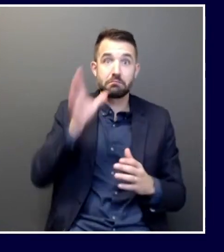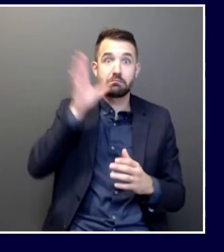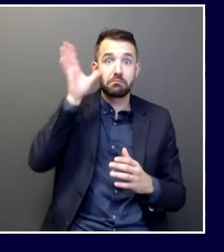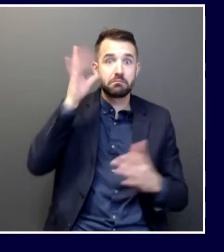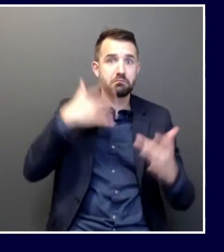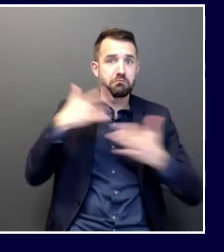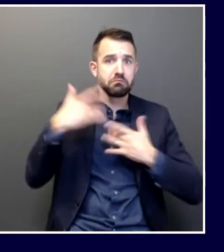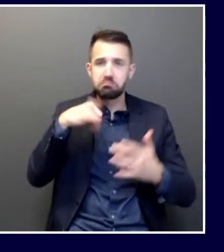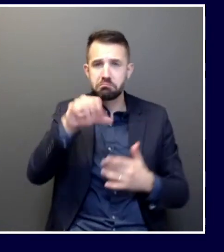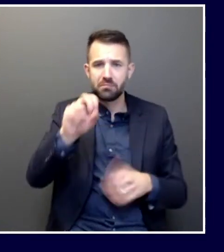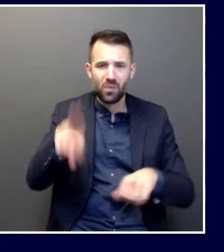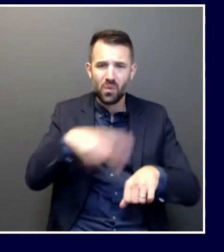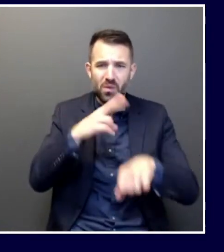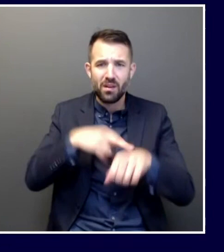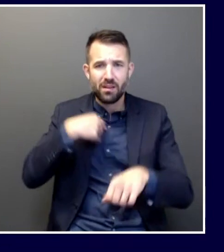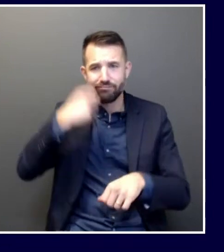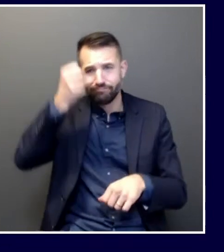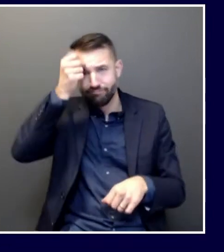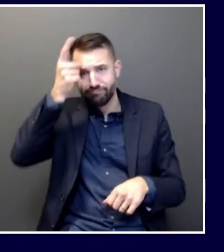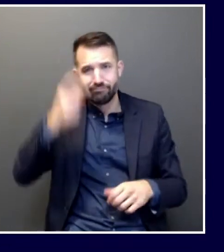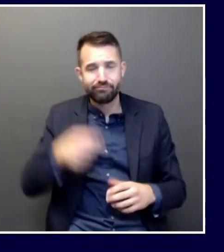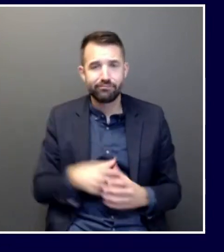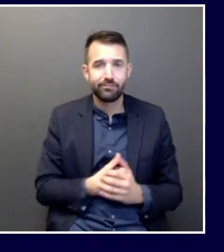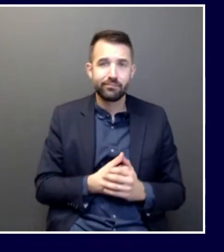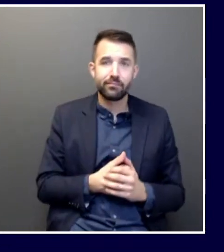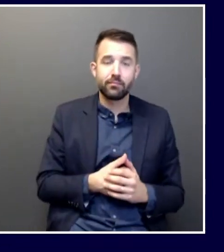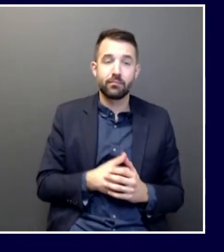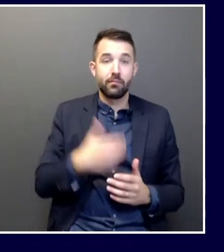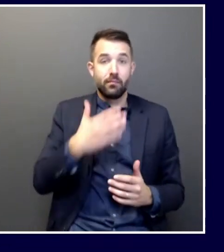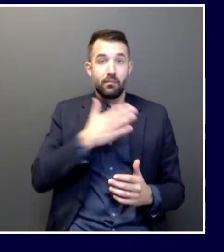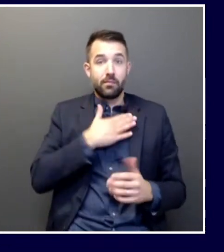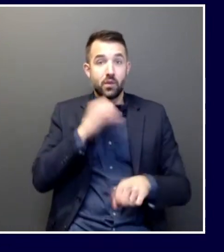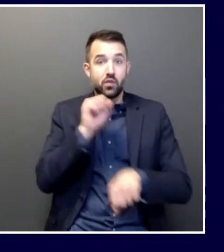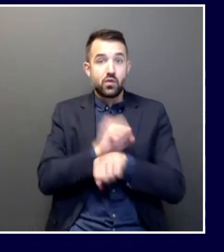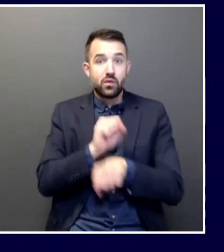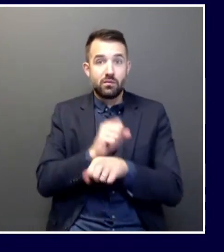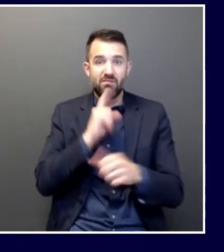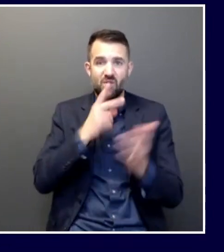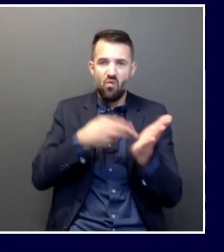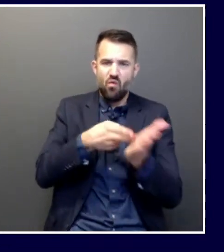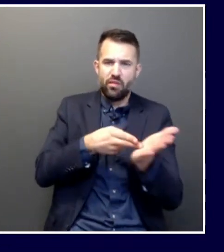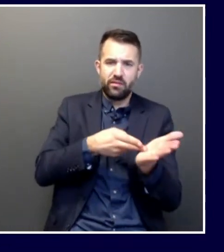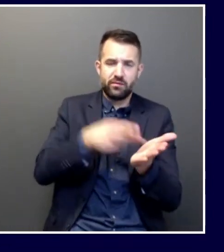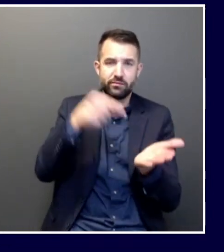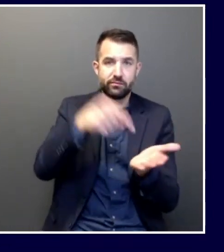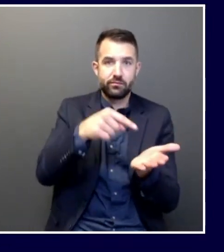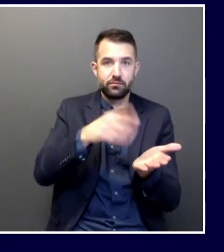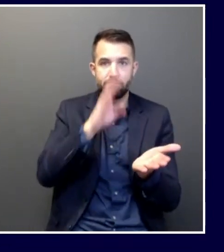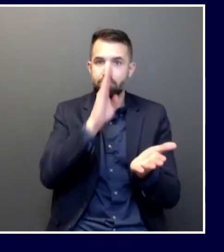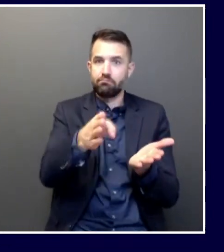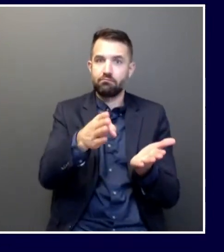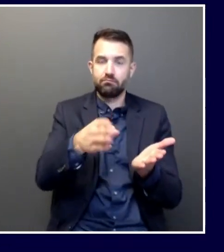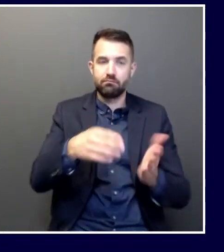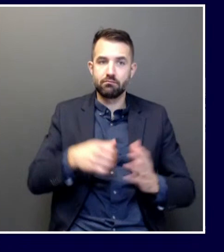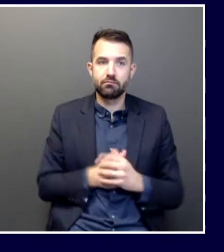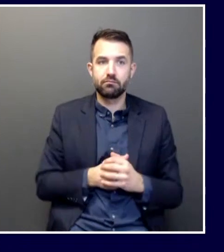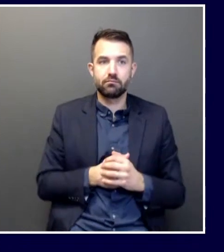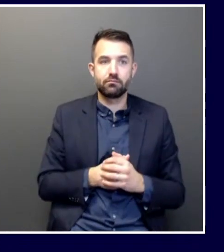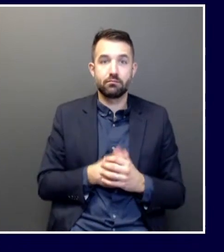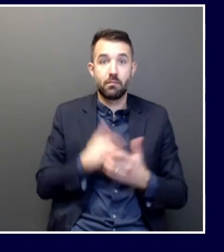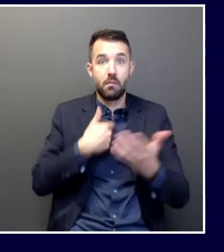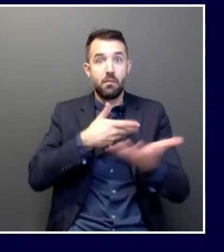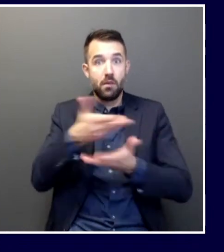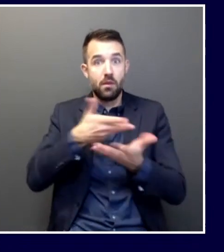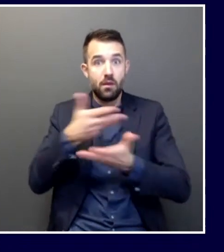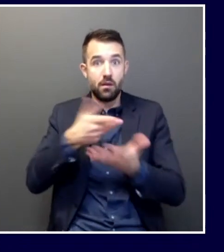reasonable. Our job is to be straight with people, answer their questions earnestly, and make sure that they've got the tools and the data they